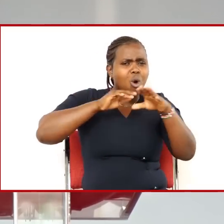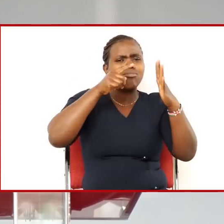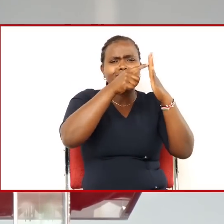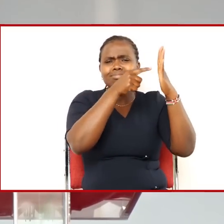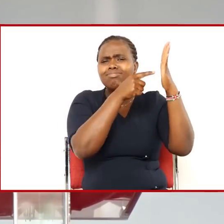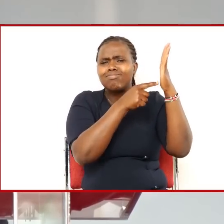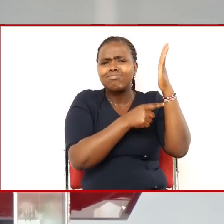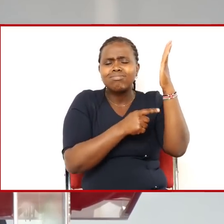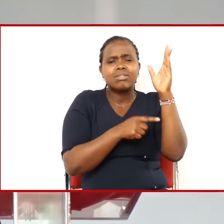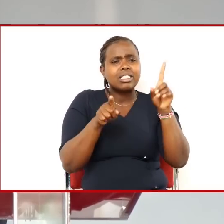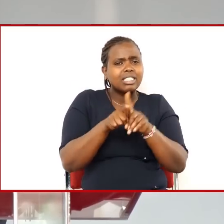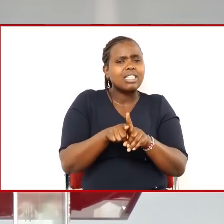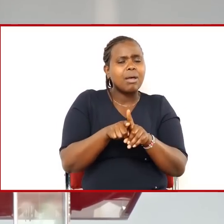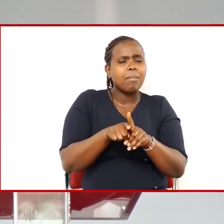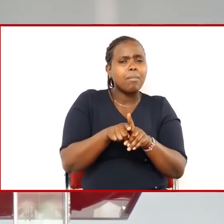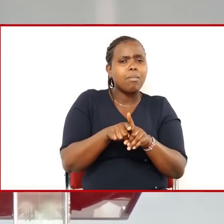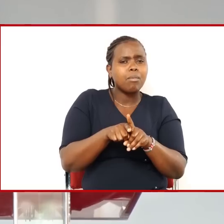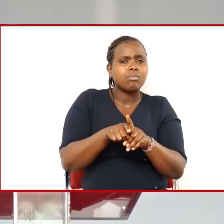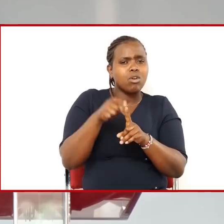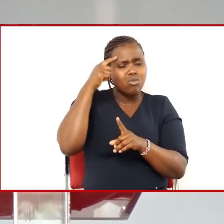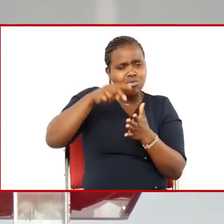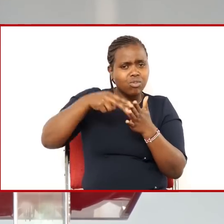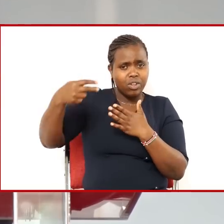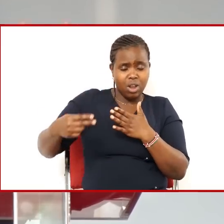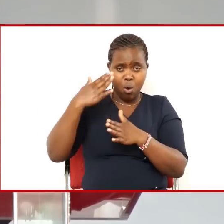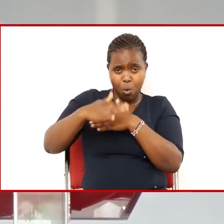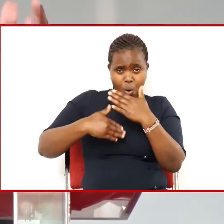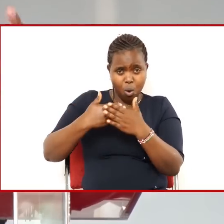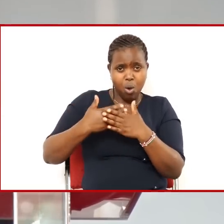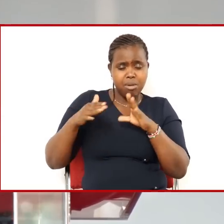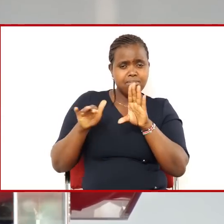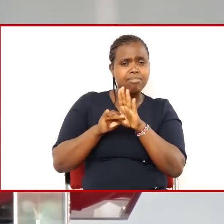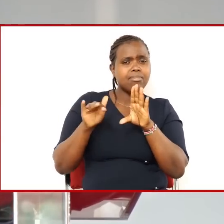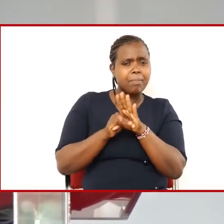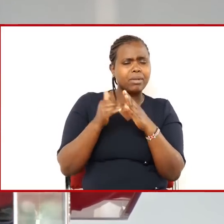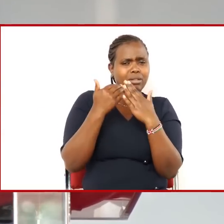You could label this also as the hall of the failures, because all the members